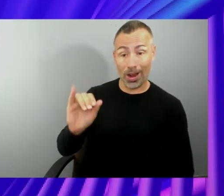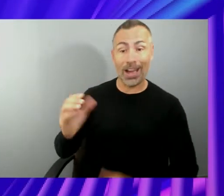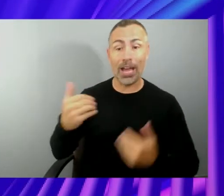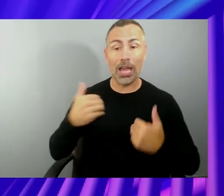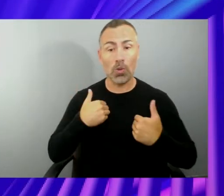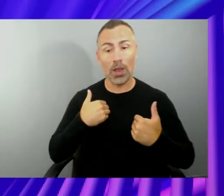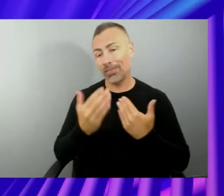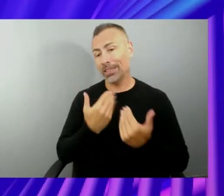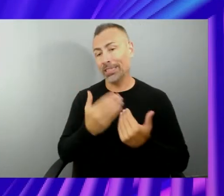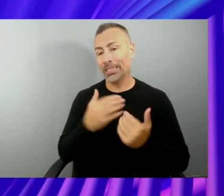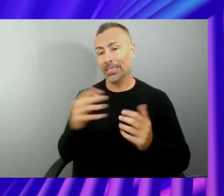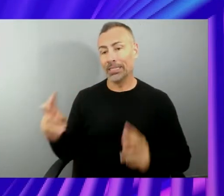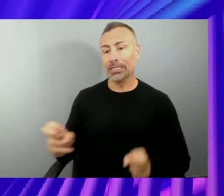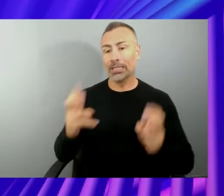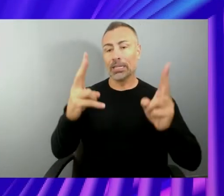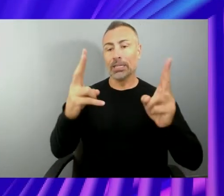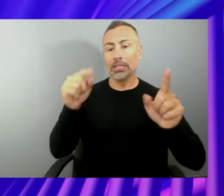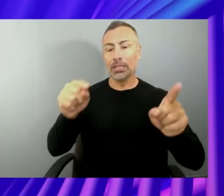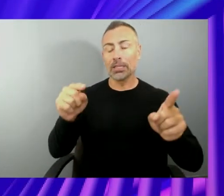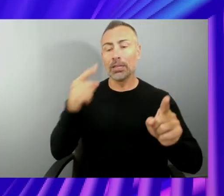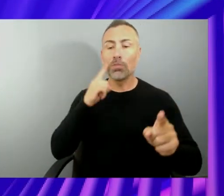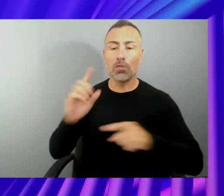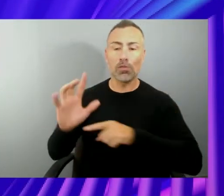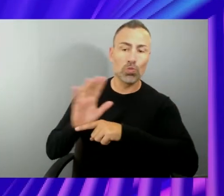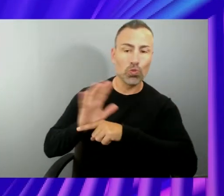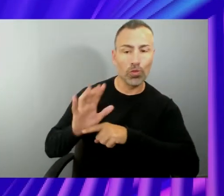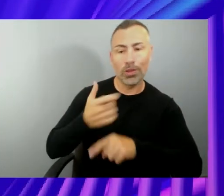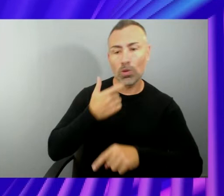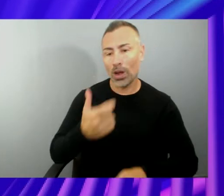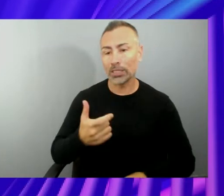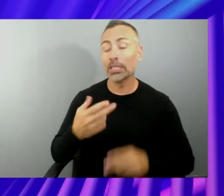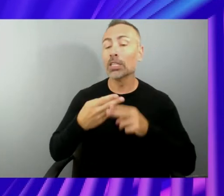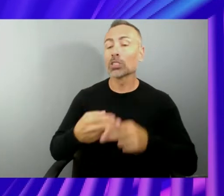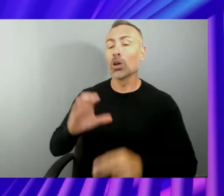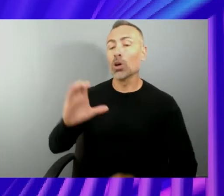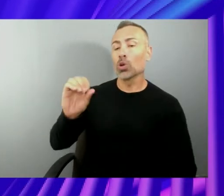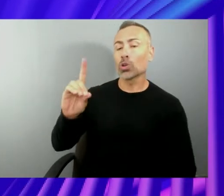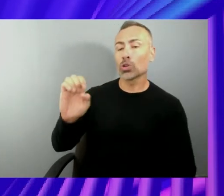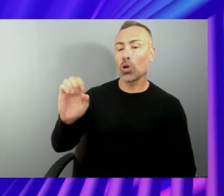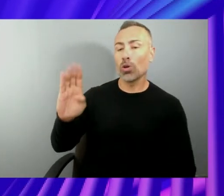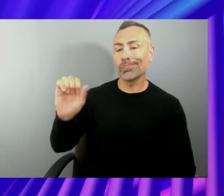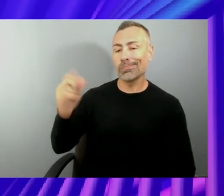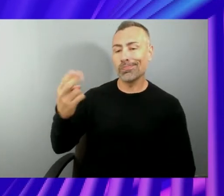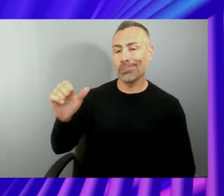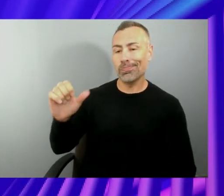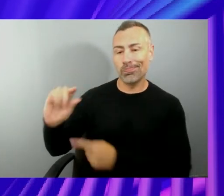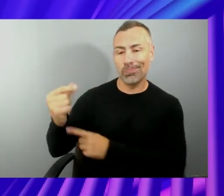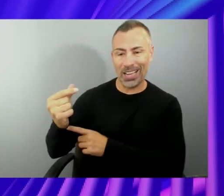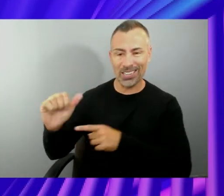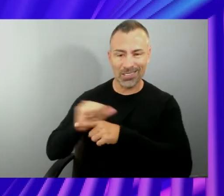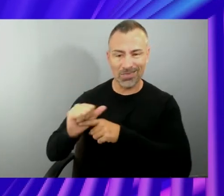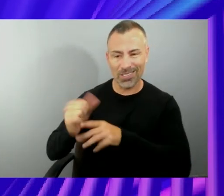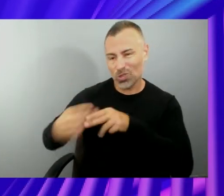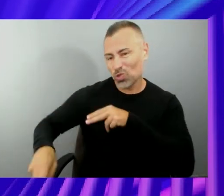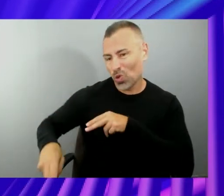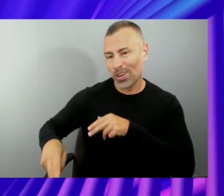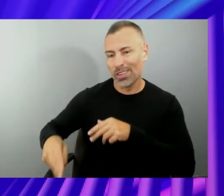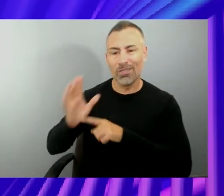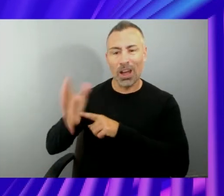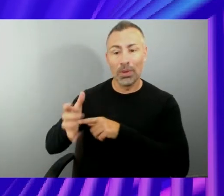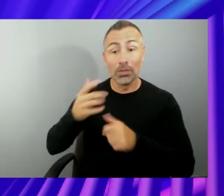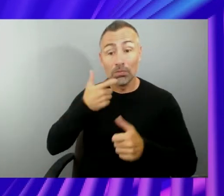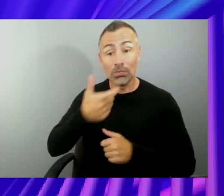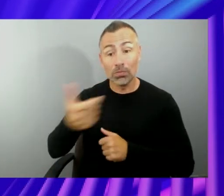does that 5-minute to 8-minute training. And you also get that link also in the IDE as well. So everything is kind of right in front